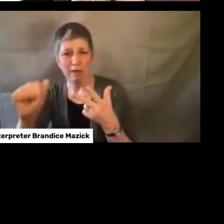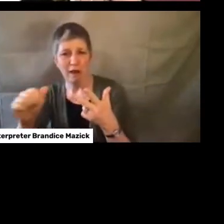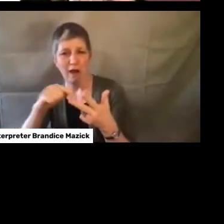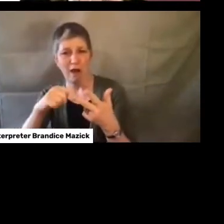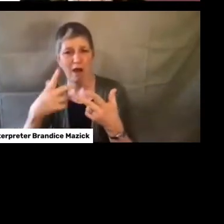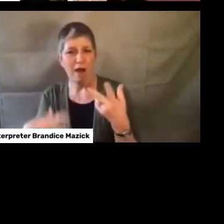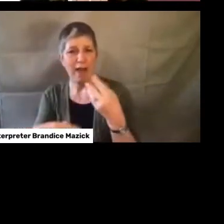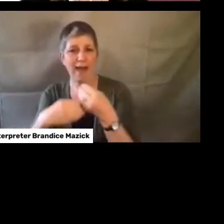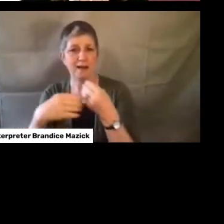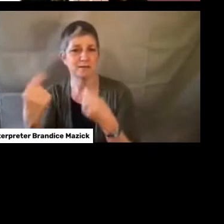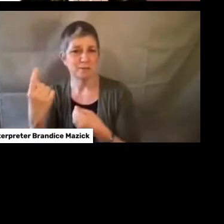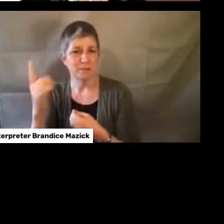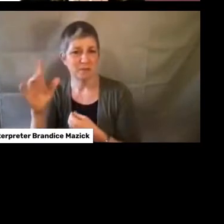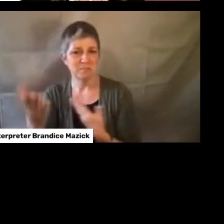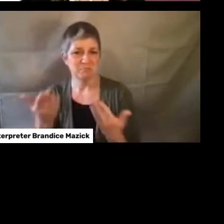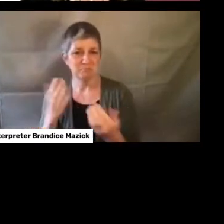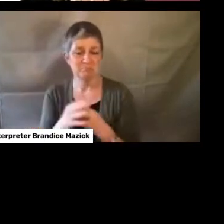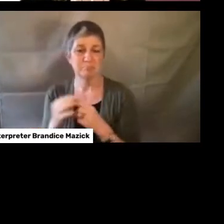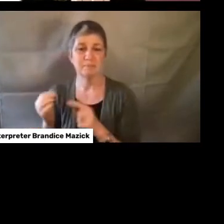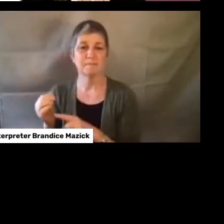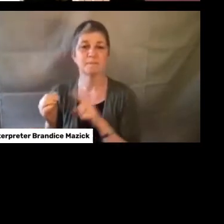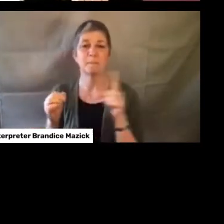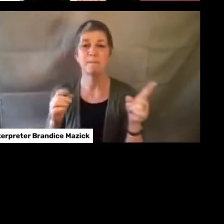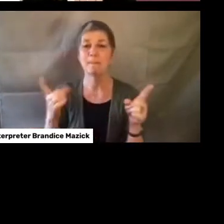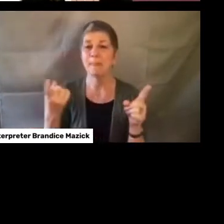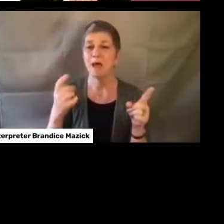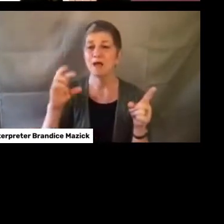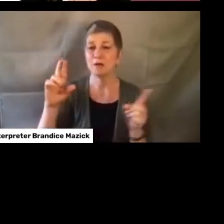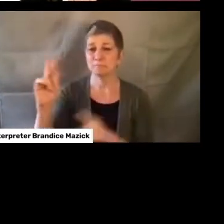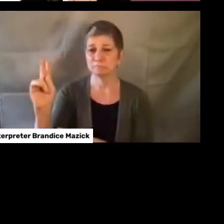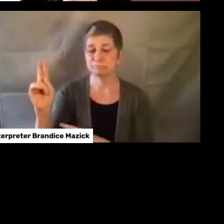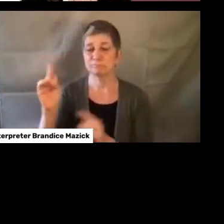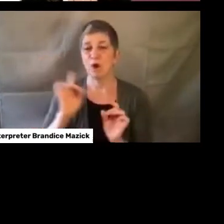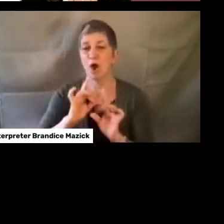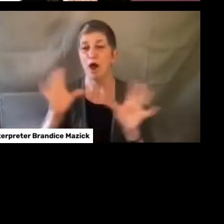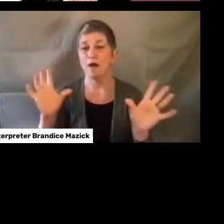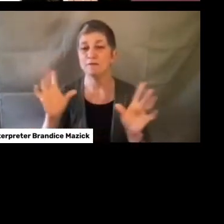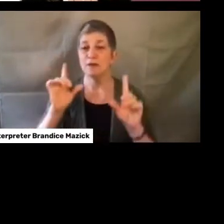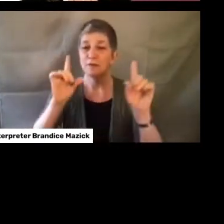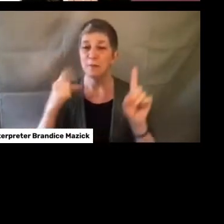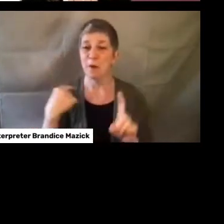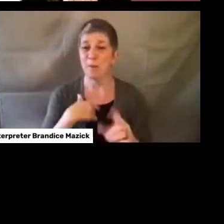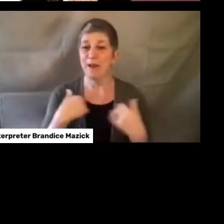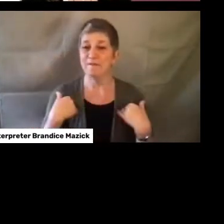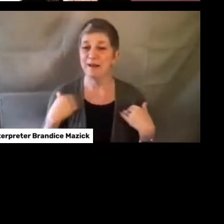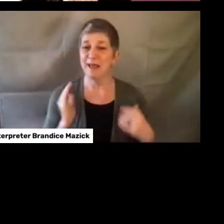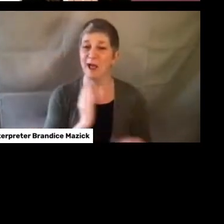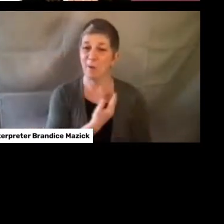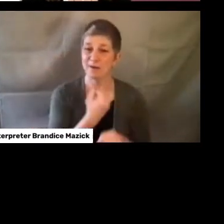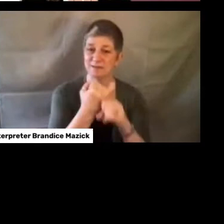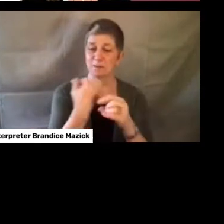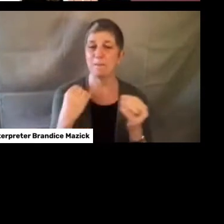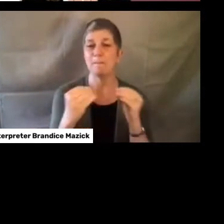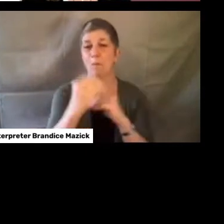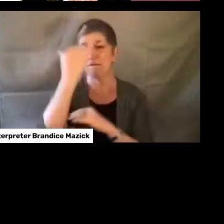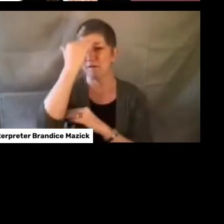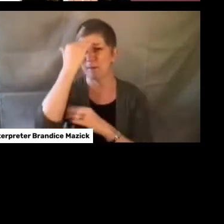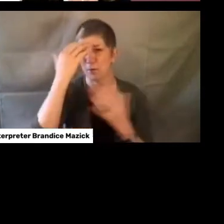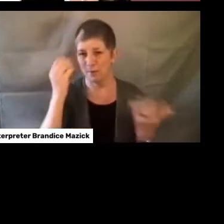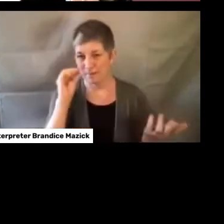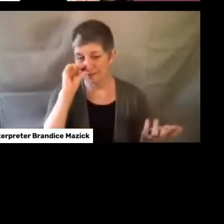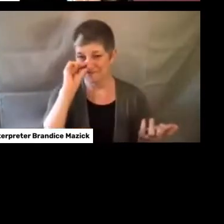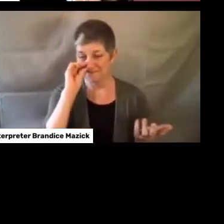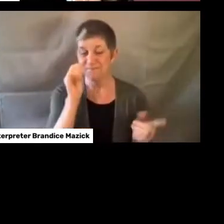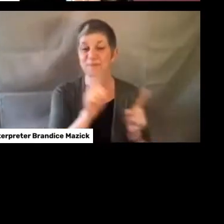free to jump in. So obviously the trials that we have in our institutions we're more familiar with. And we